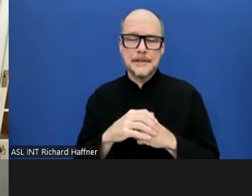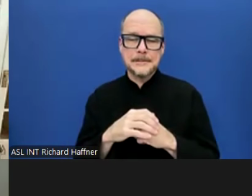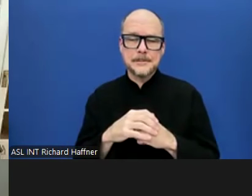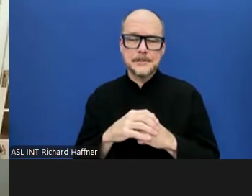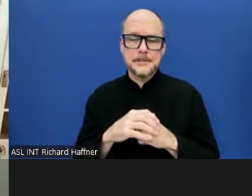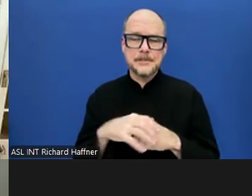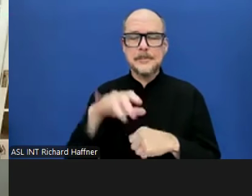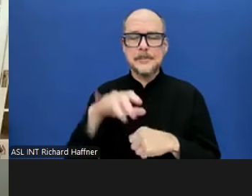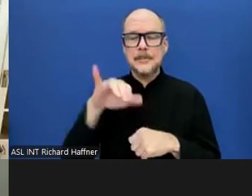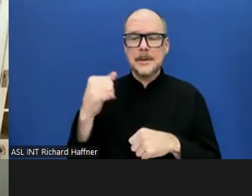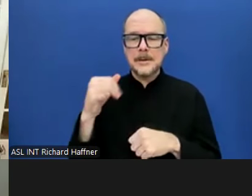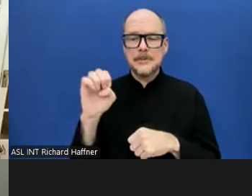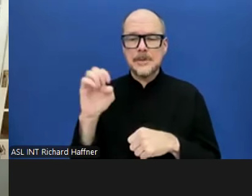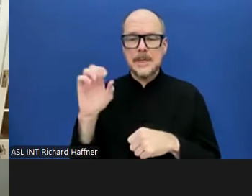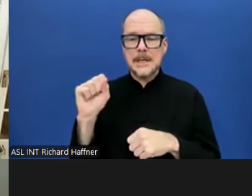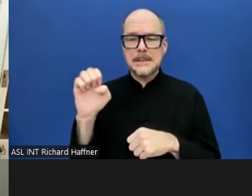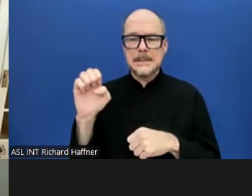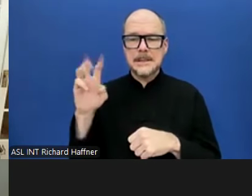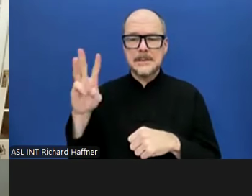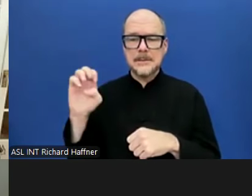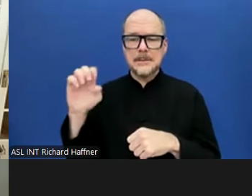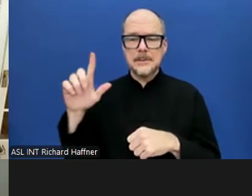Jesse Weller. Yes.